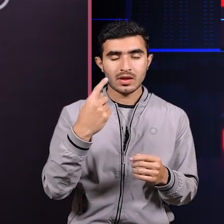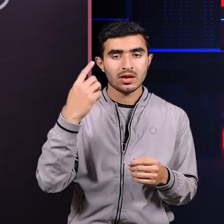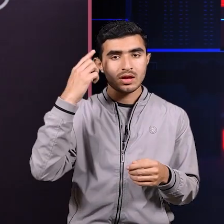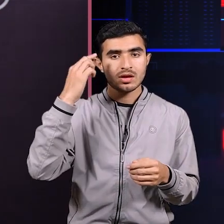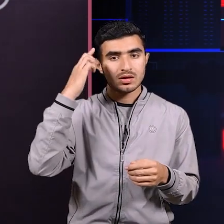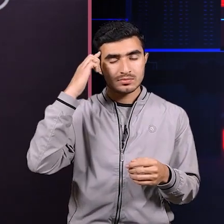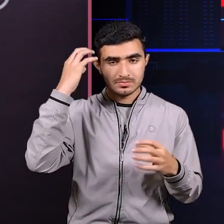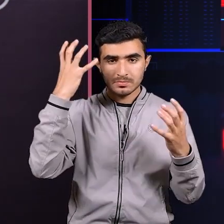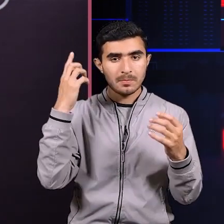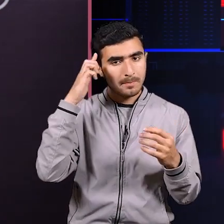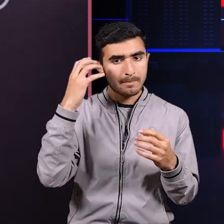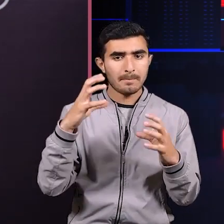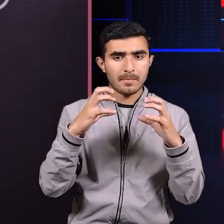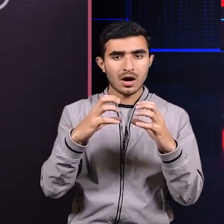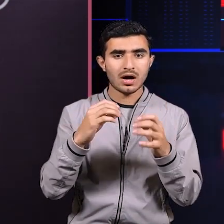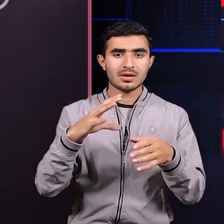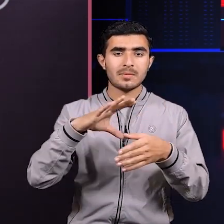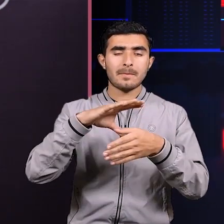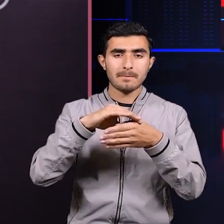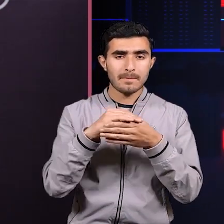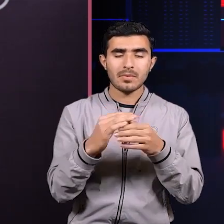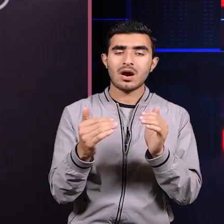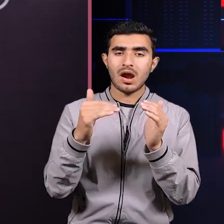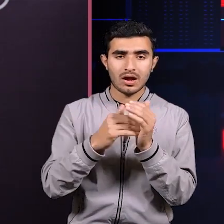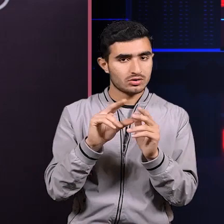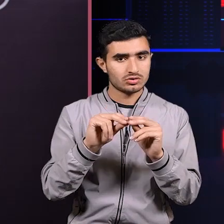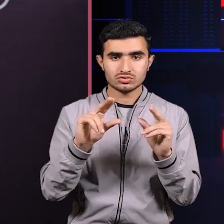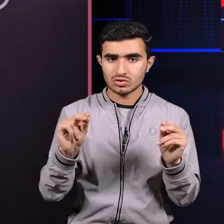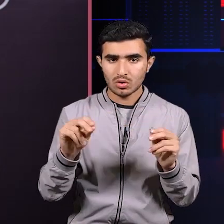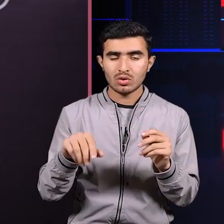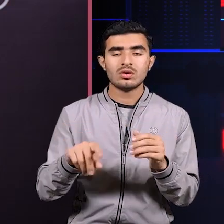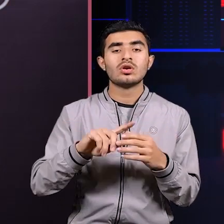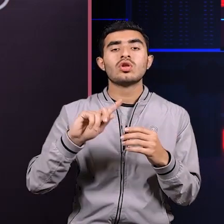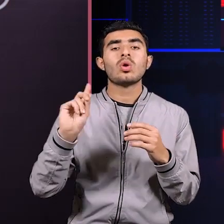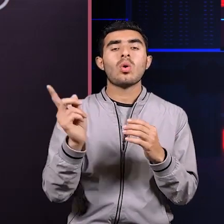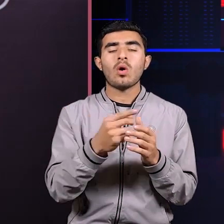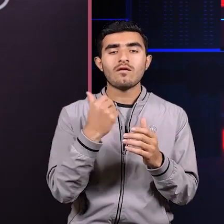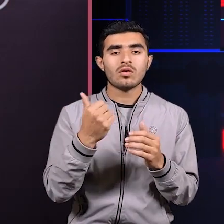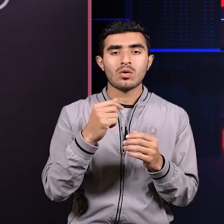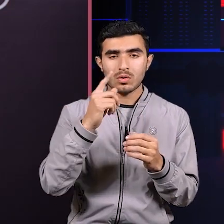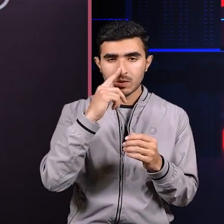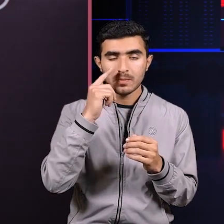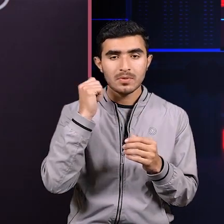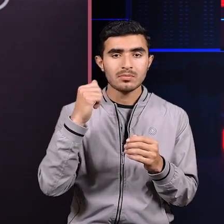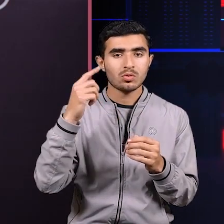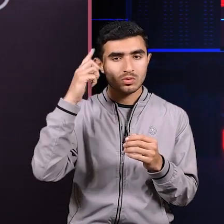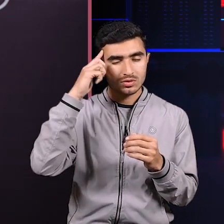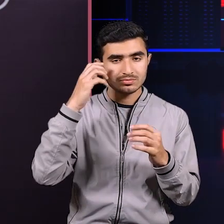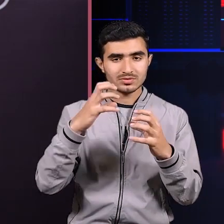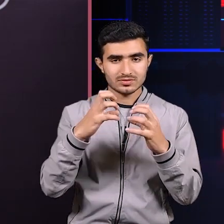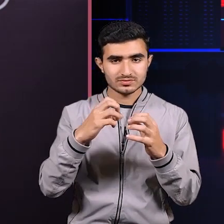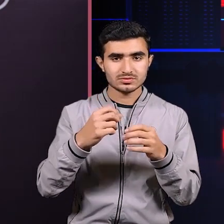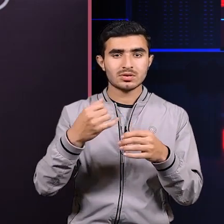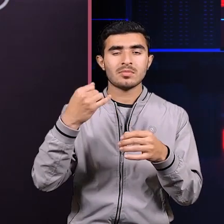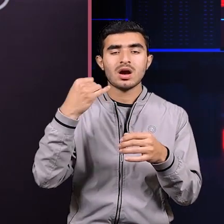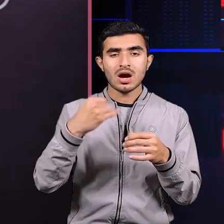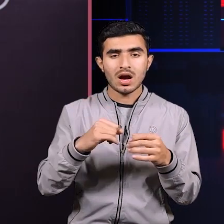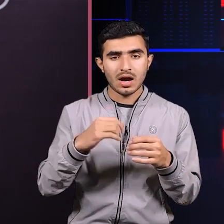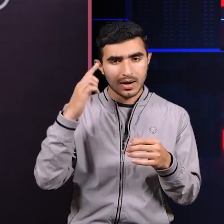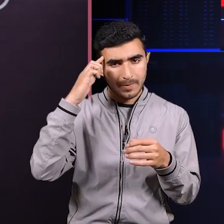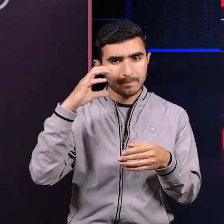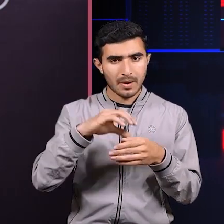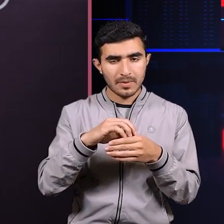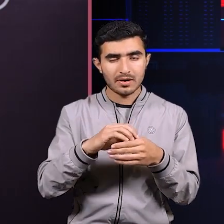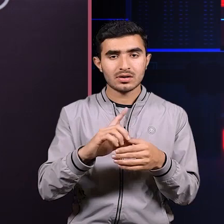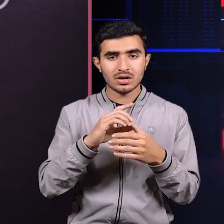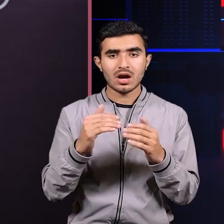no individual becomes sick again, or the overall susceptibility to disease goes